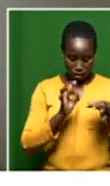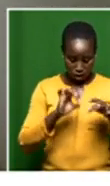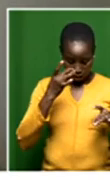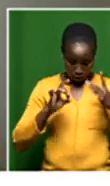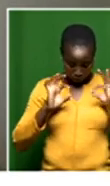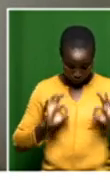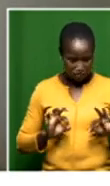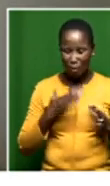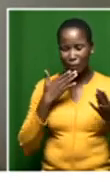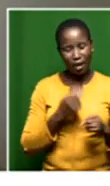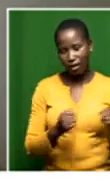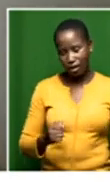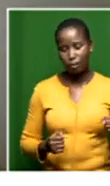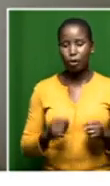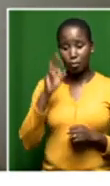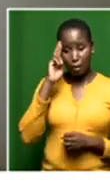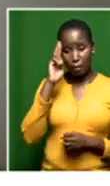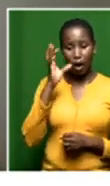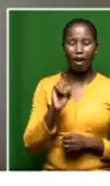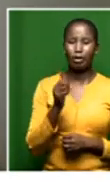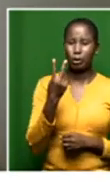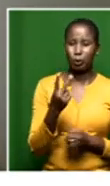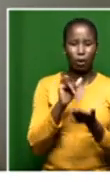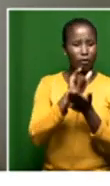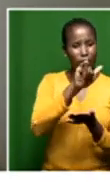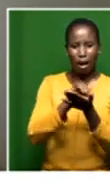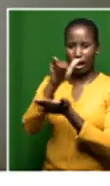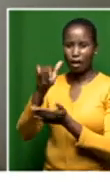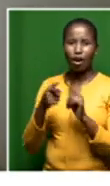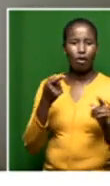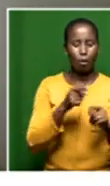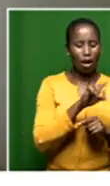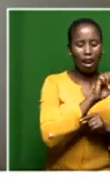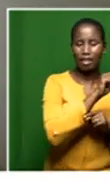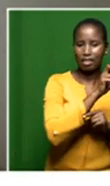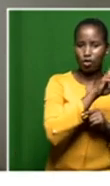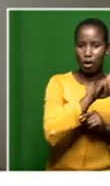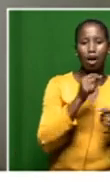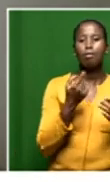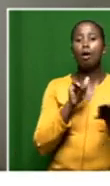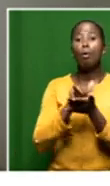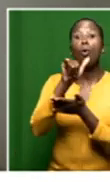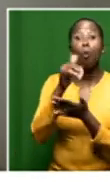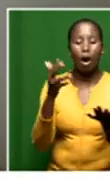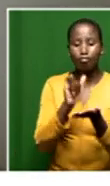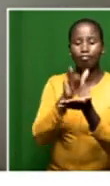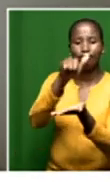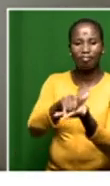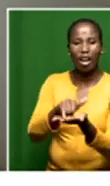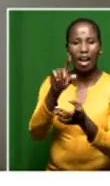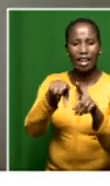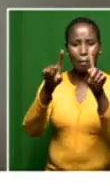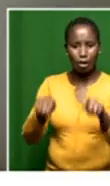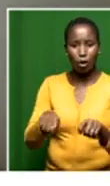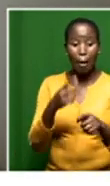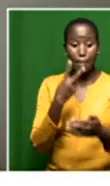result, you'll remember that there's 2 flights that took out from Lanseria to Cape Town. And both those flights had an incident on the same side of